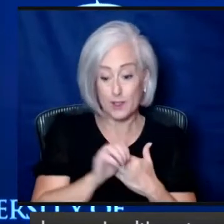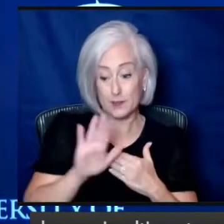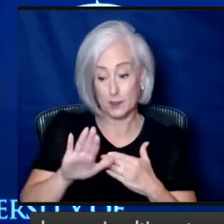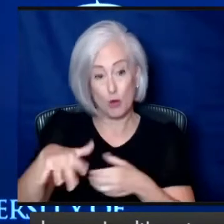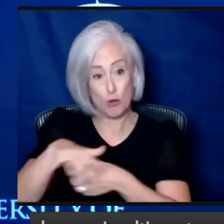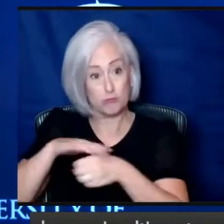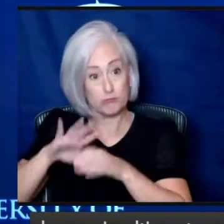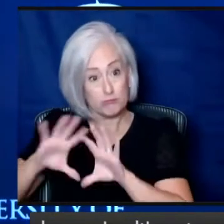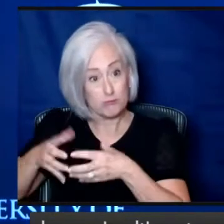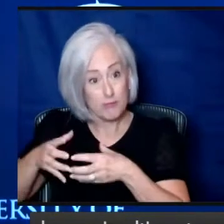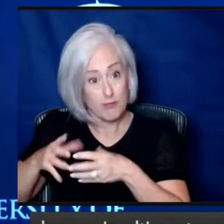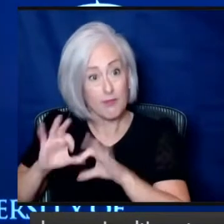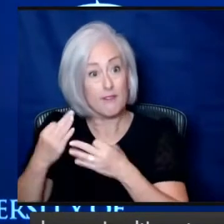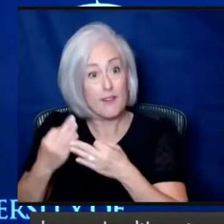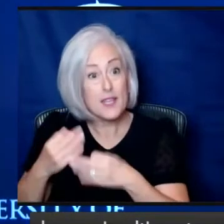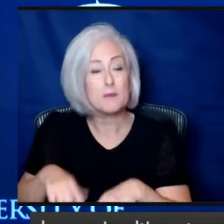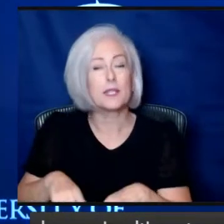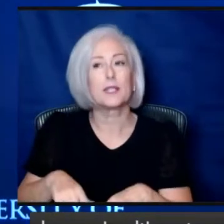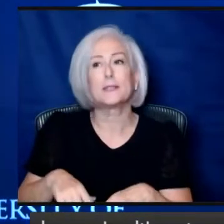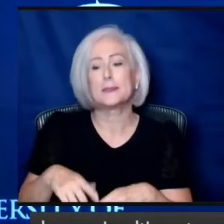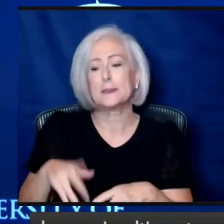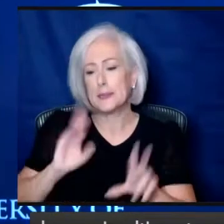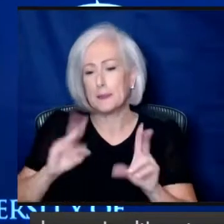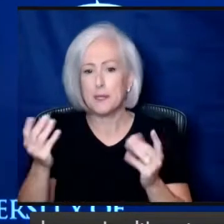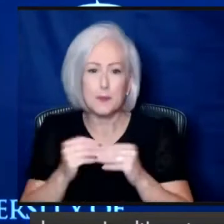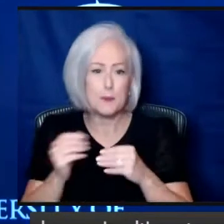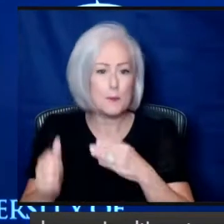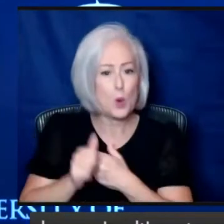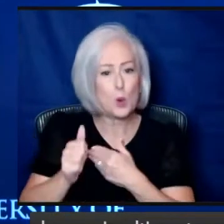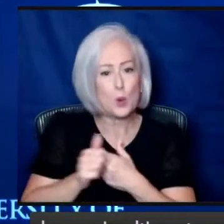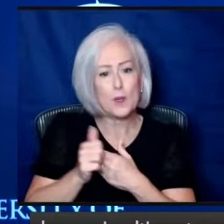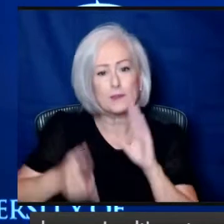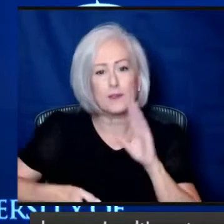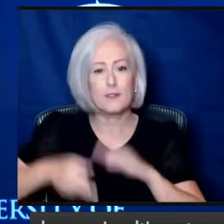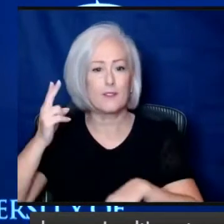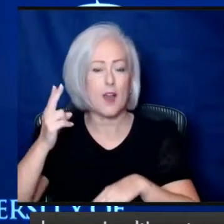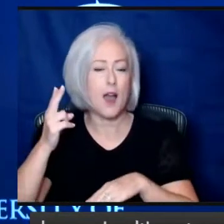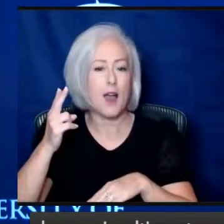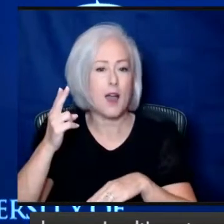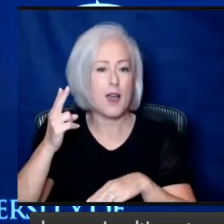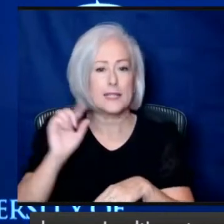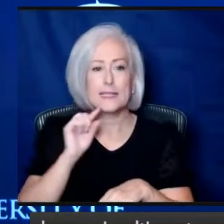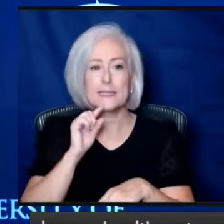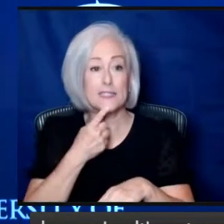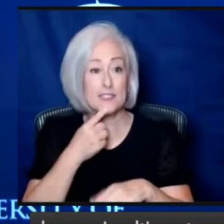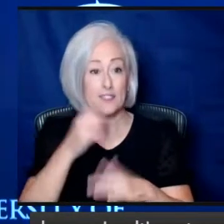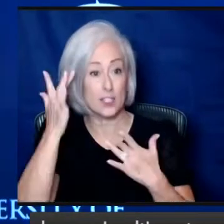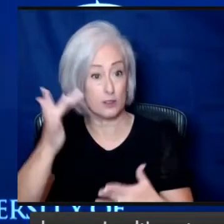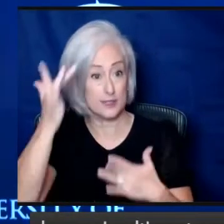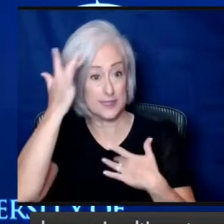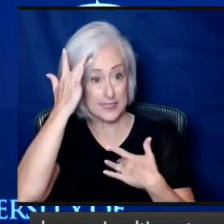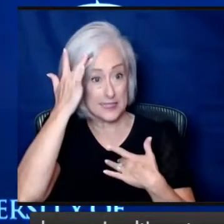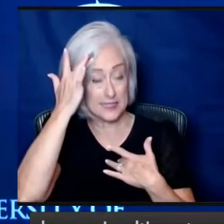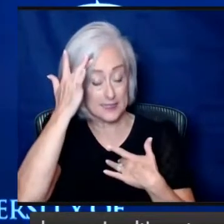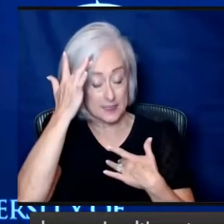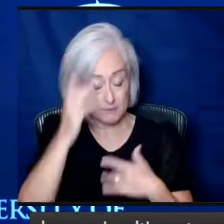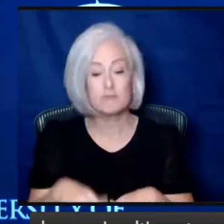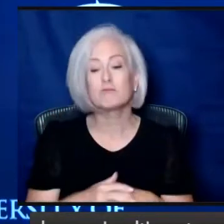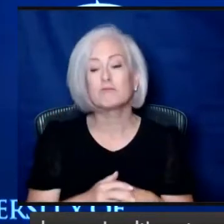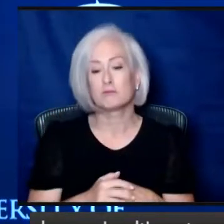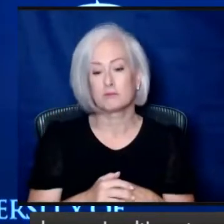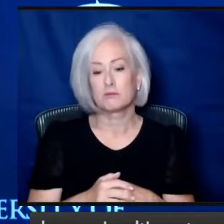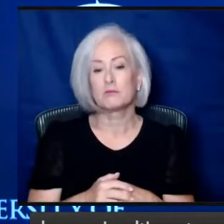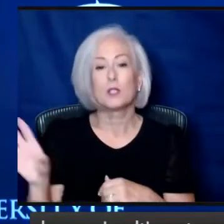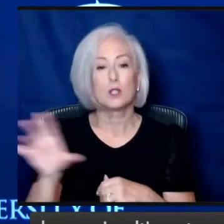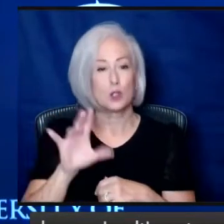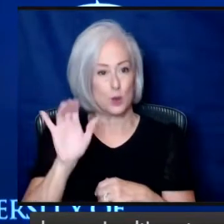who are more at risk of of severe disease? So doing that is the first thing.